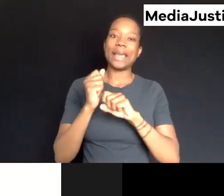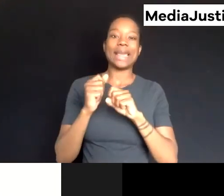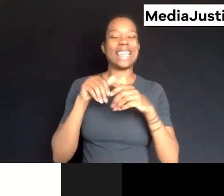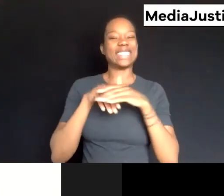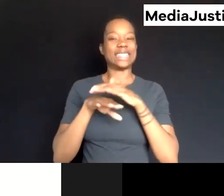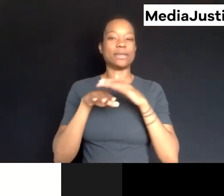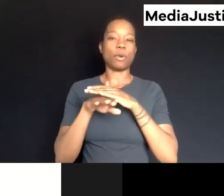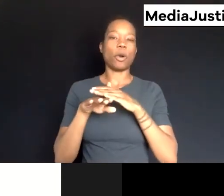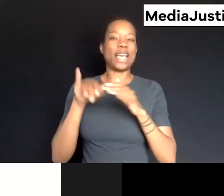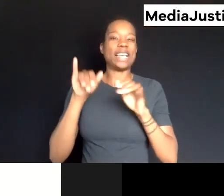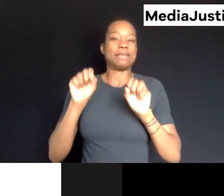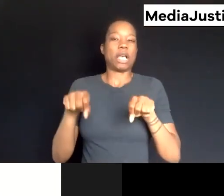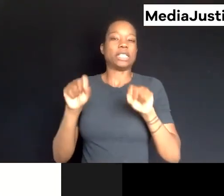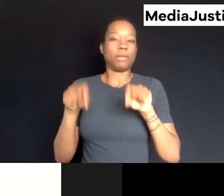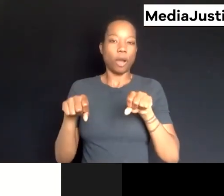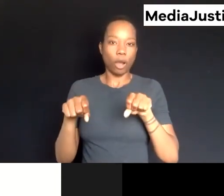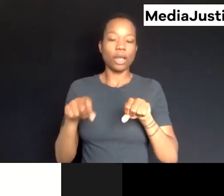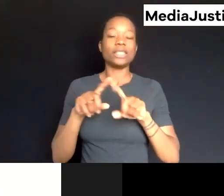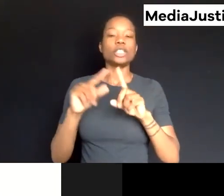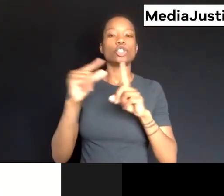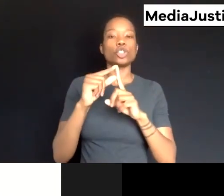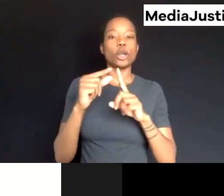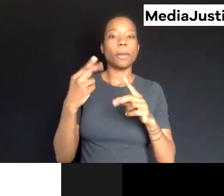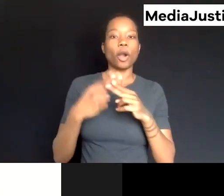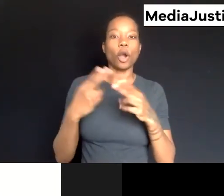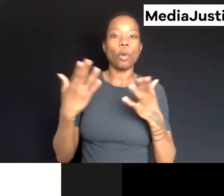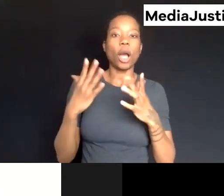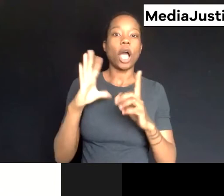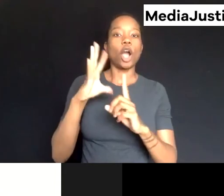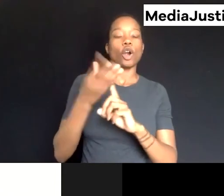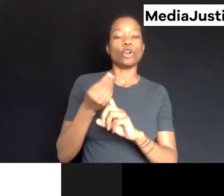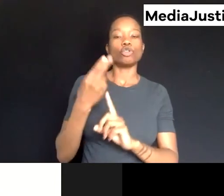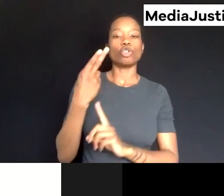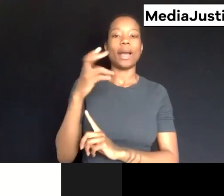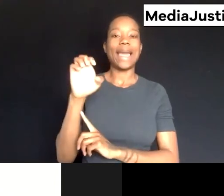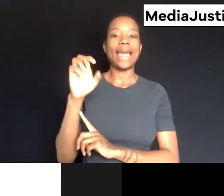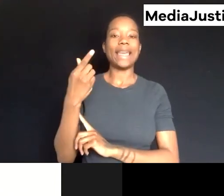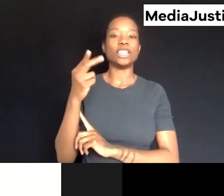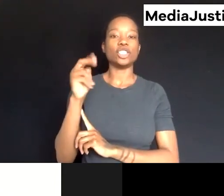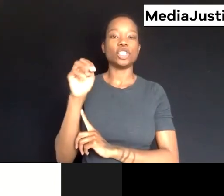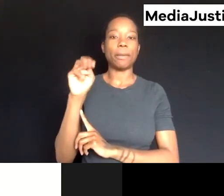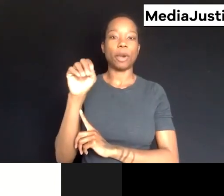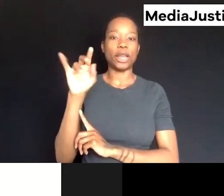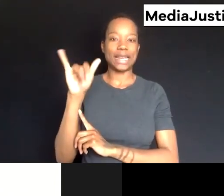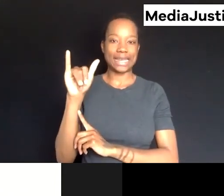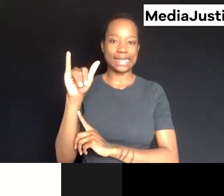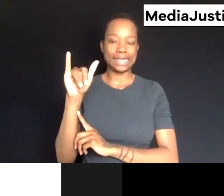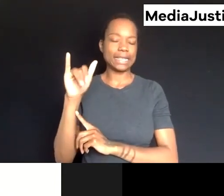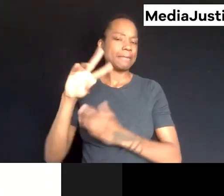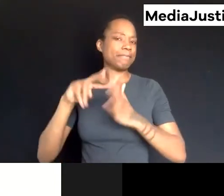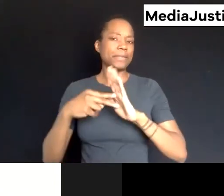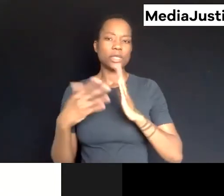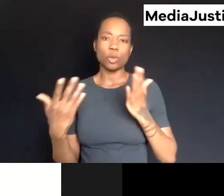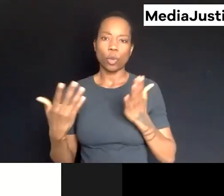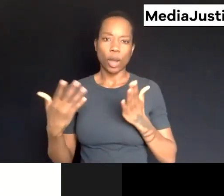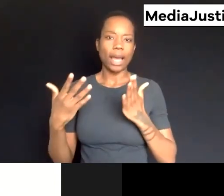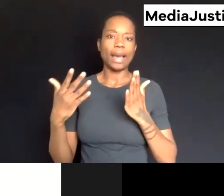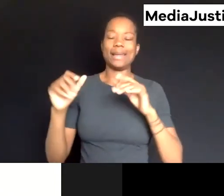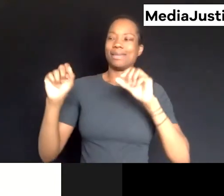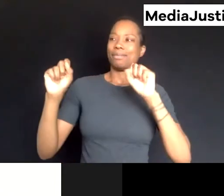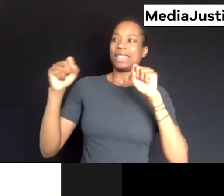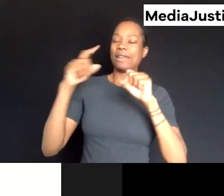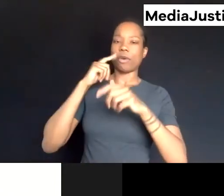as possible, but it's this term called cultural hegemony, which refers to the ability of a dominant class